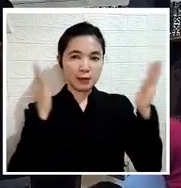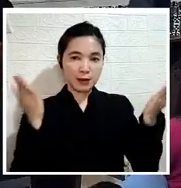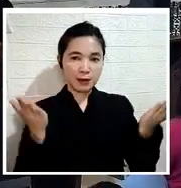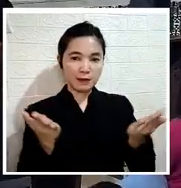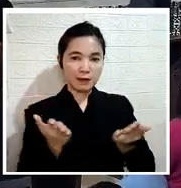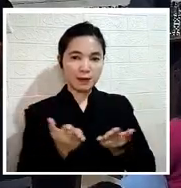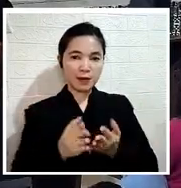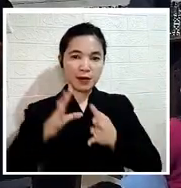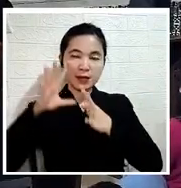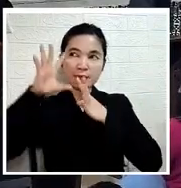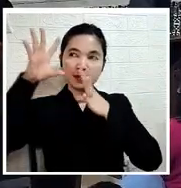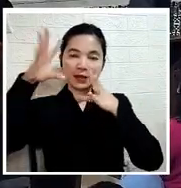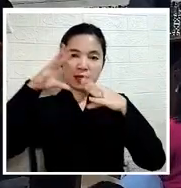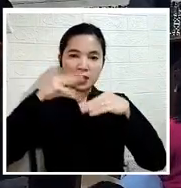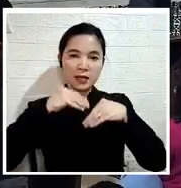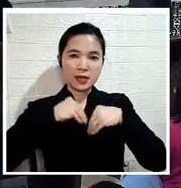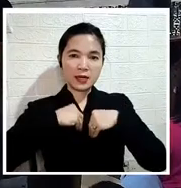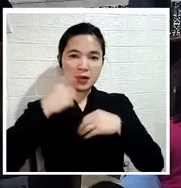the world.